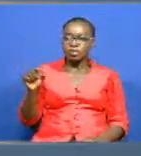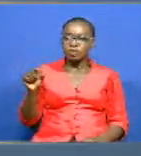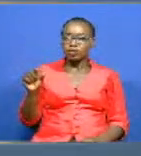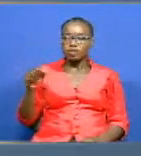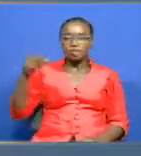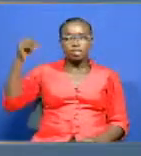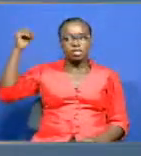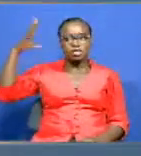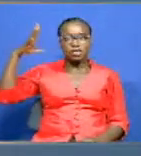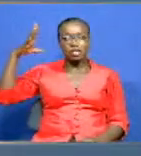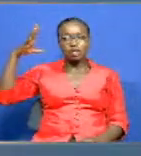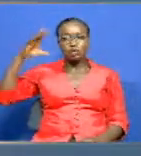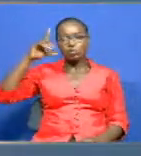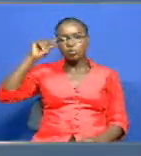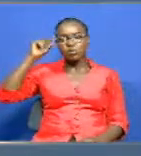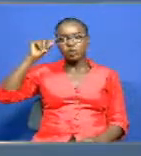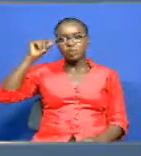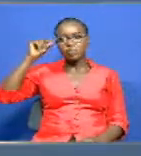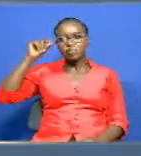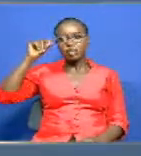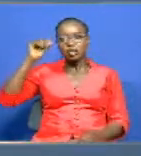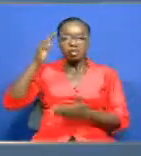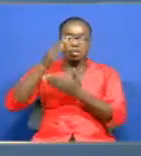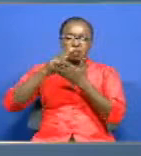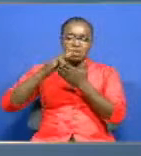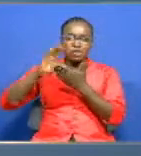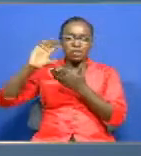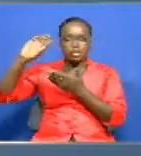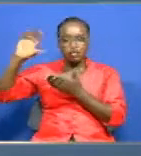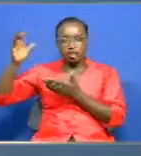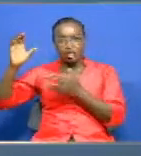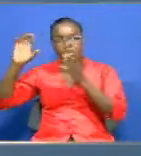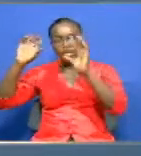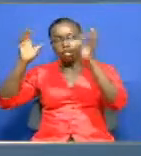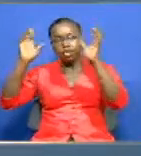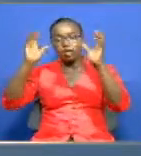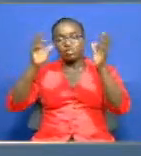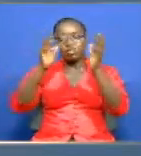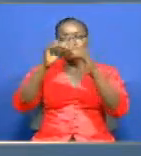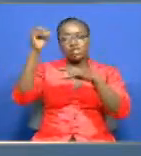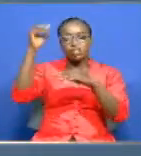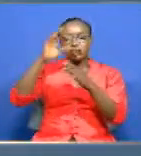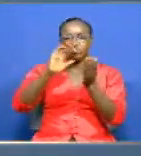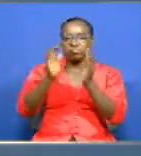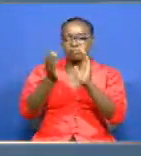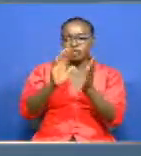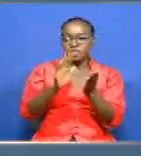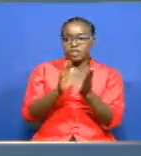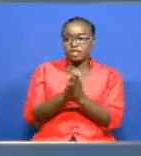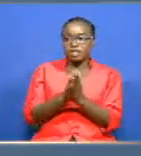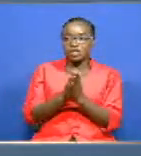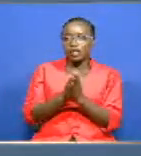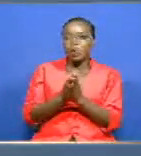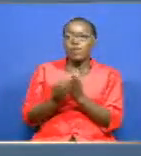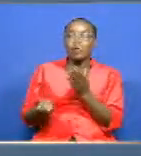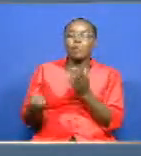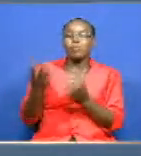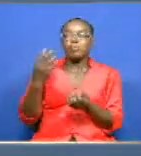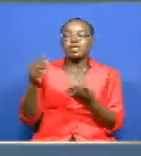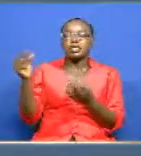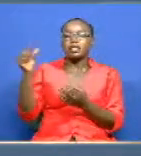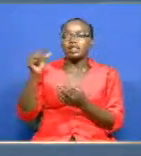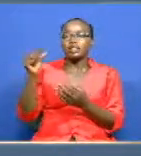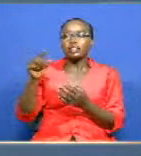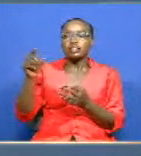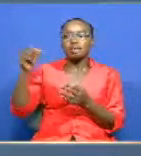sunny intervals. Mombasa will be having partly cloudy conditions accompanied by sunny intervals. Mandera and Garissa also having